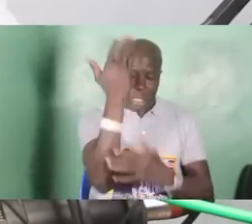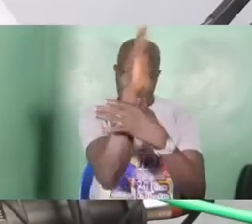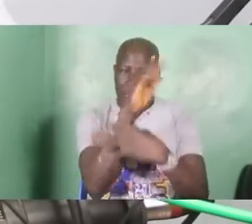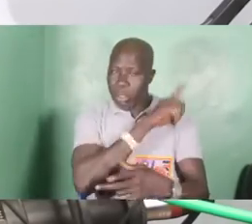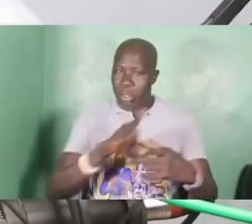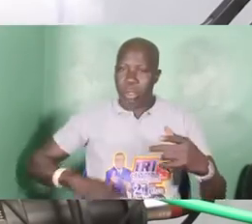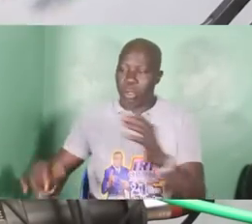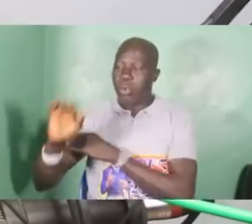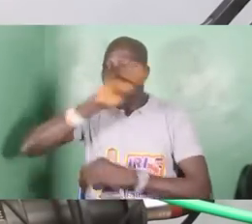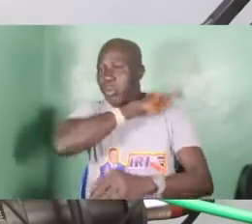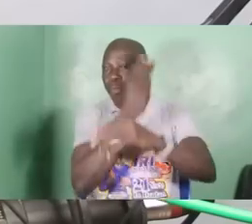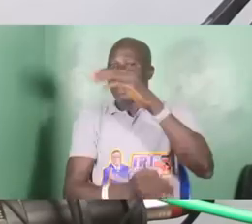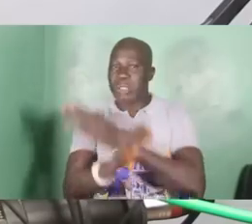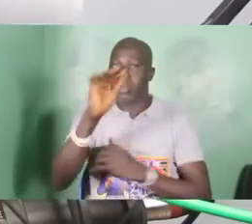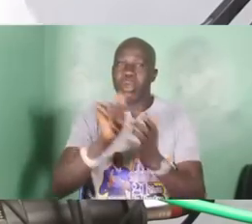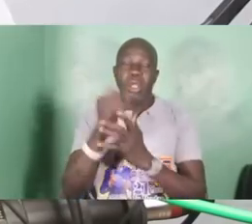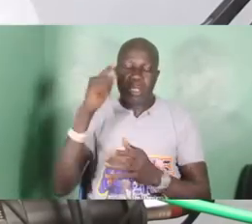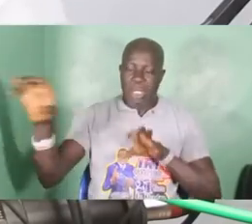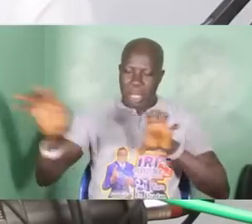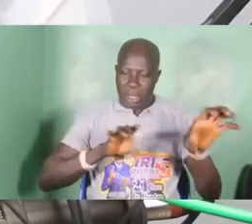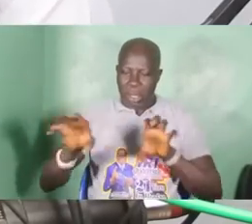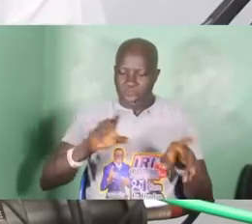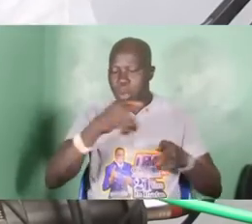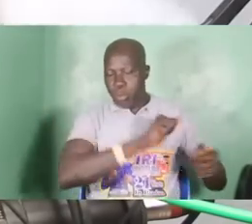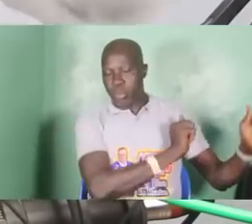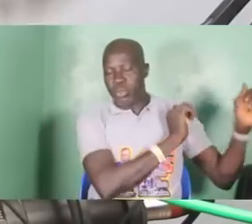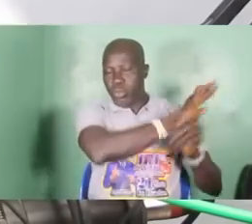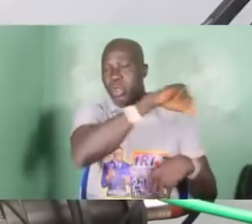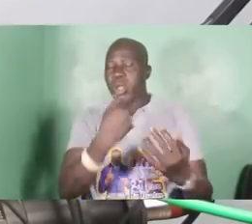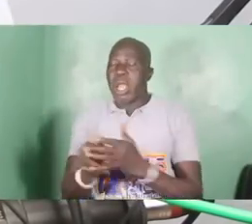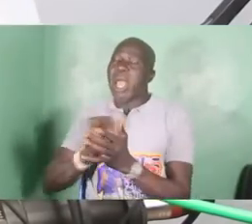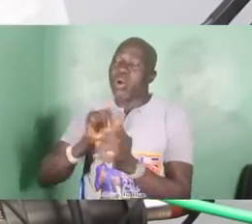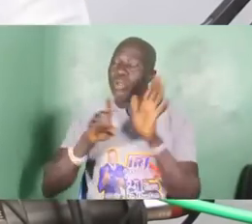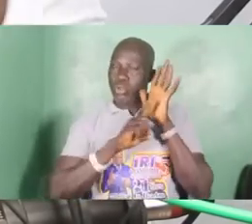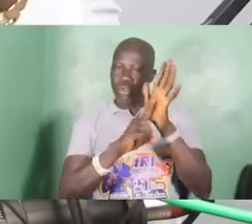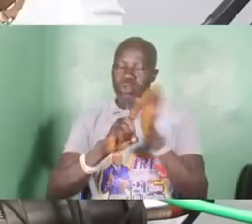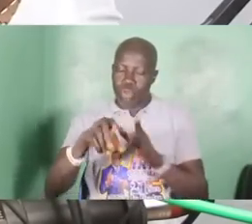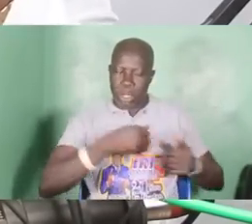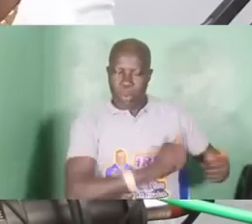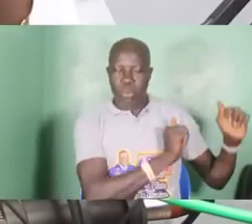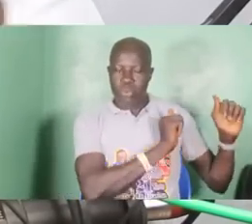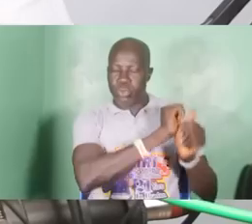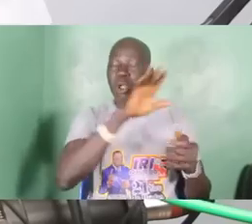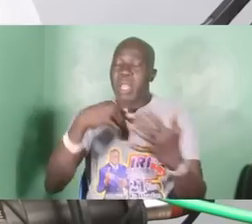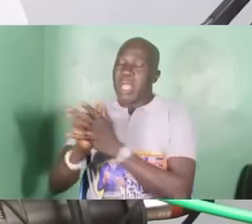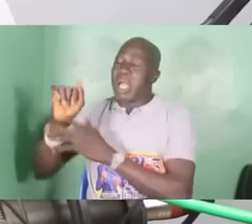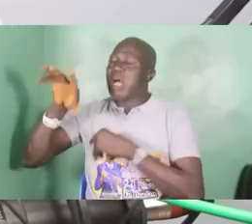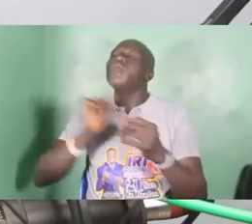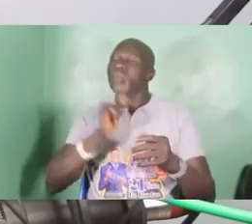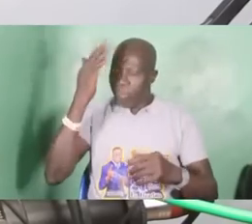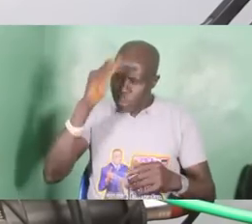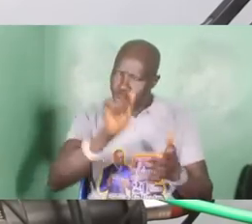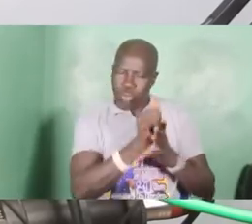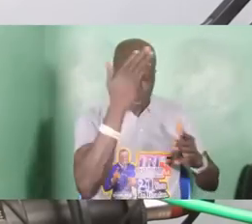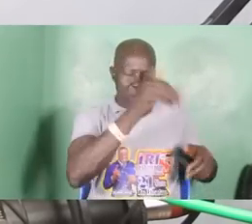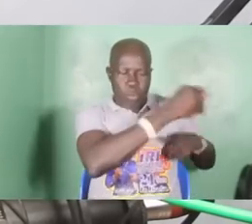will say the maize end and one the maize end. One say the house of apostles. I want to show you who prophesied. I